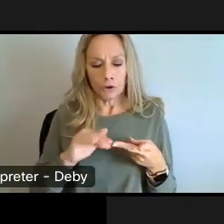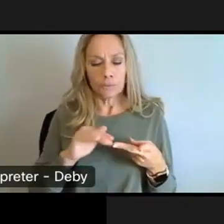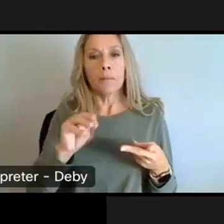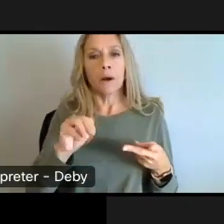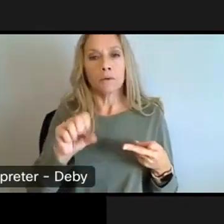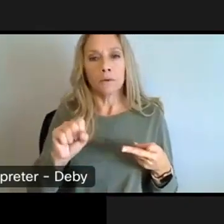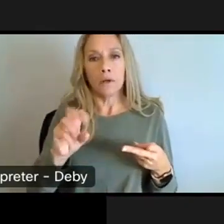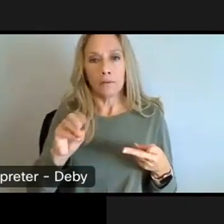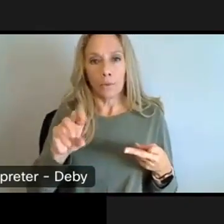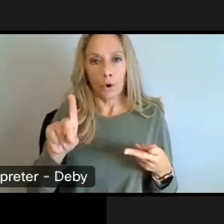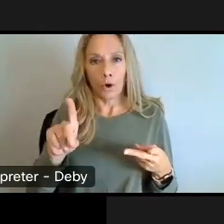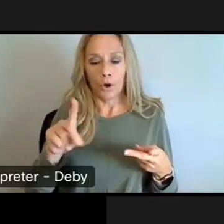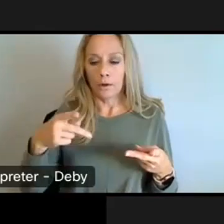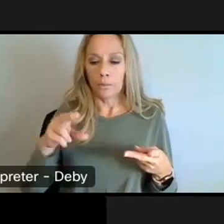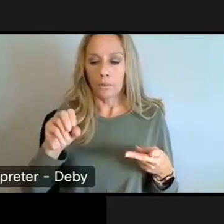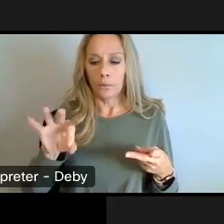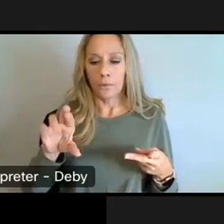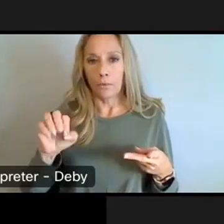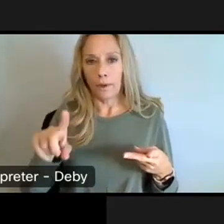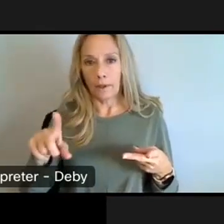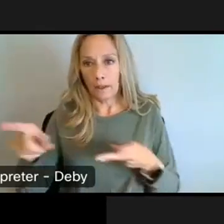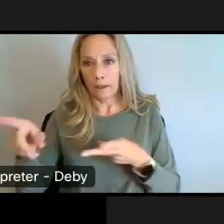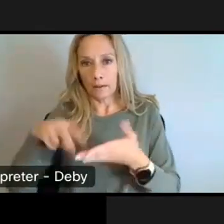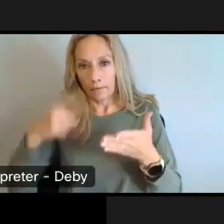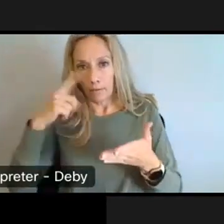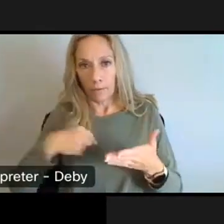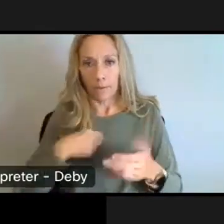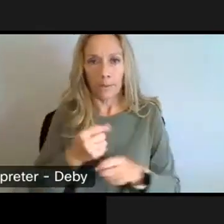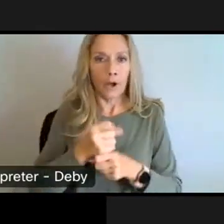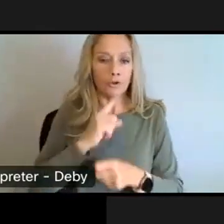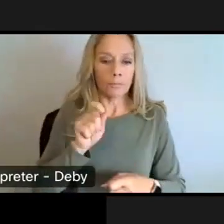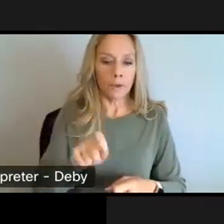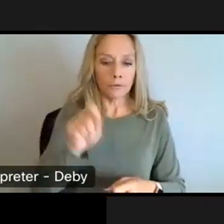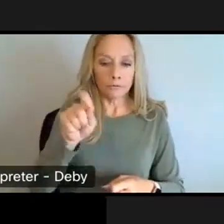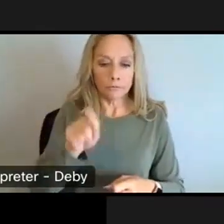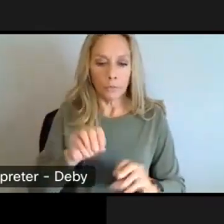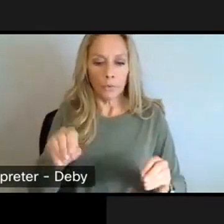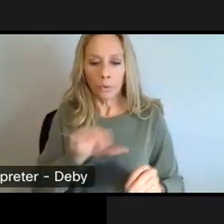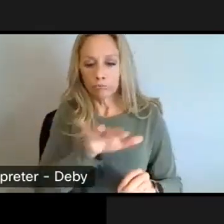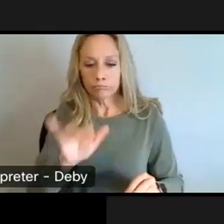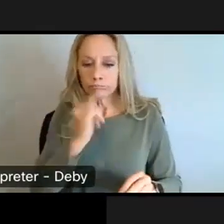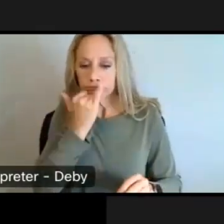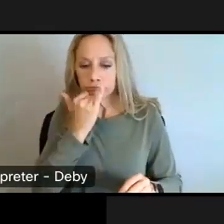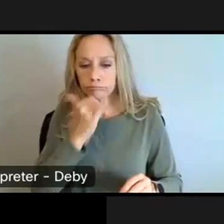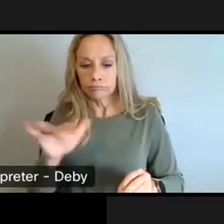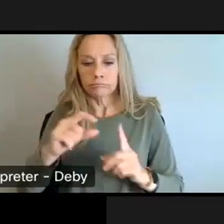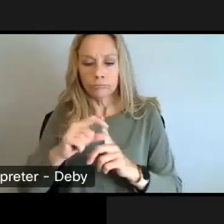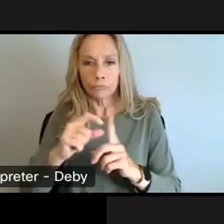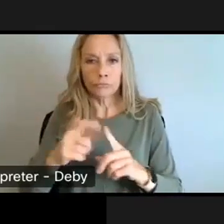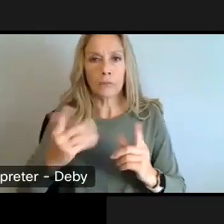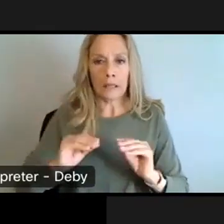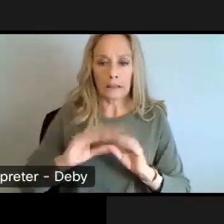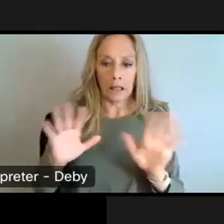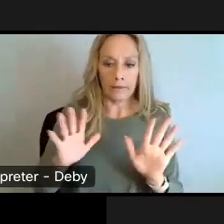Microsoft Word a lot, proofreading my emails for me just to make sure my punctuation is correct, no misspelled words, that it's a clarified sentence, and